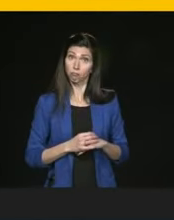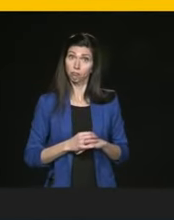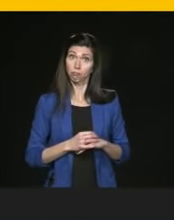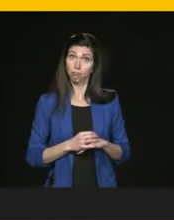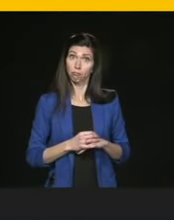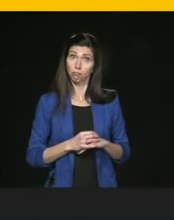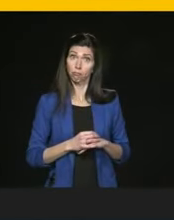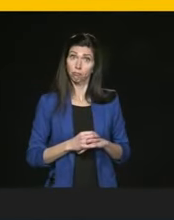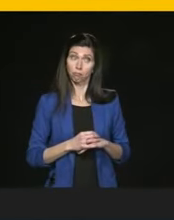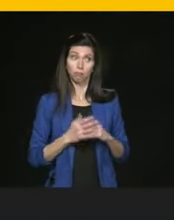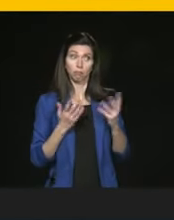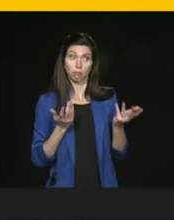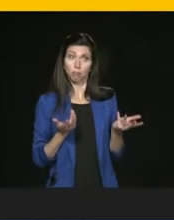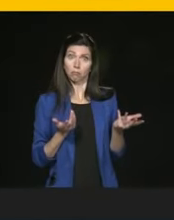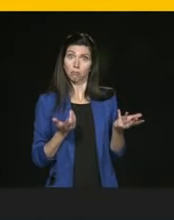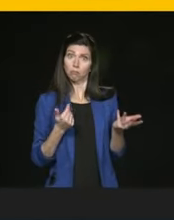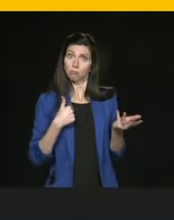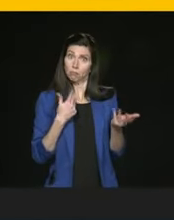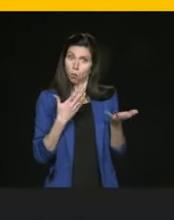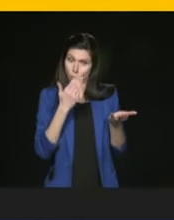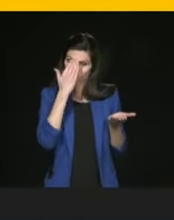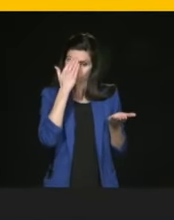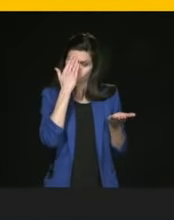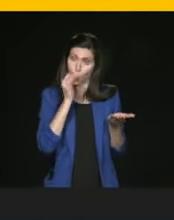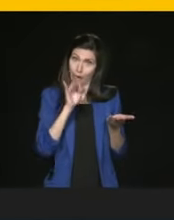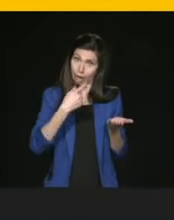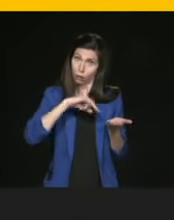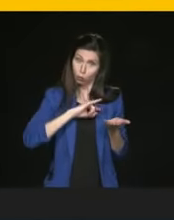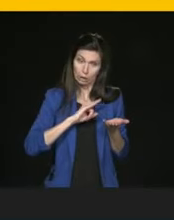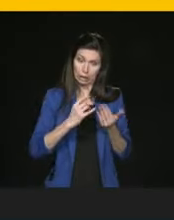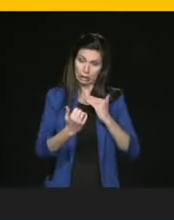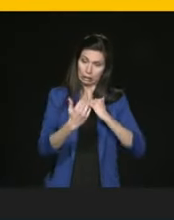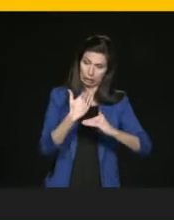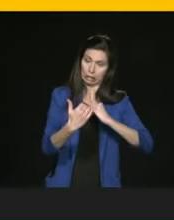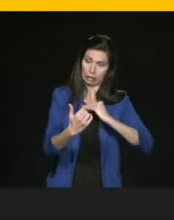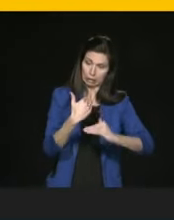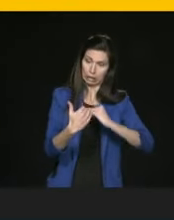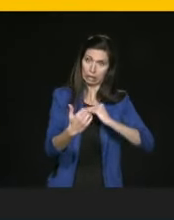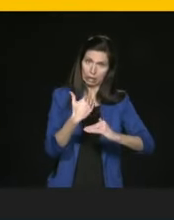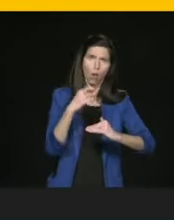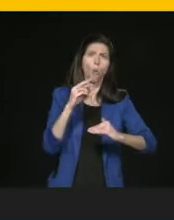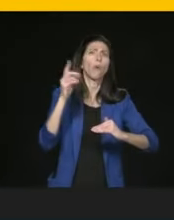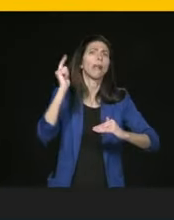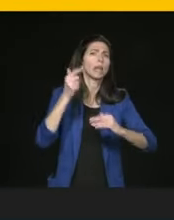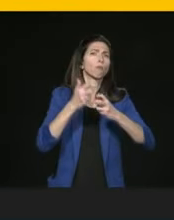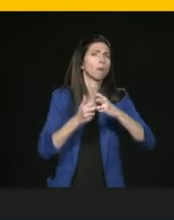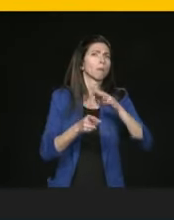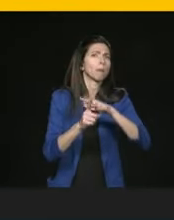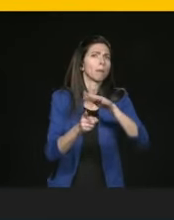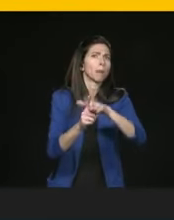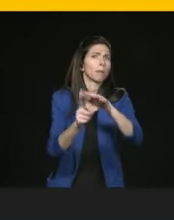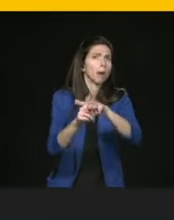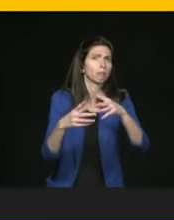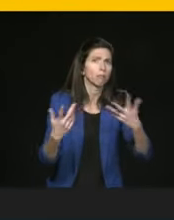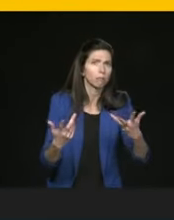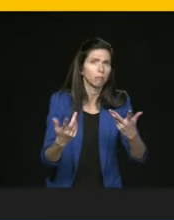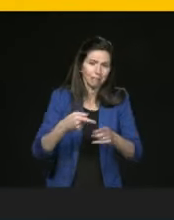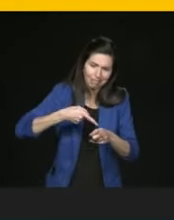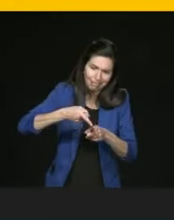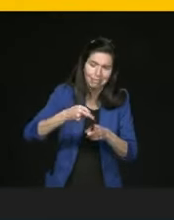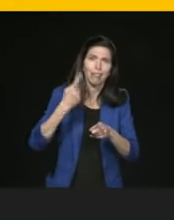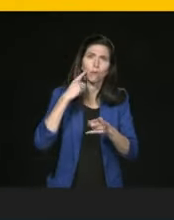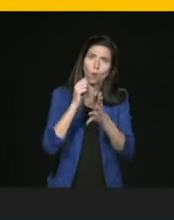to continue receiving medical supplies and especially personal protective equipment? Answer,